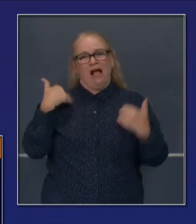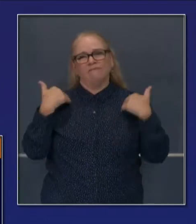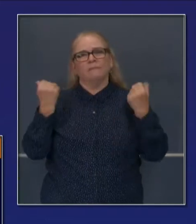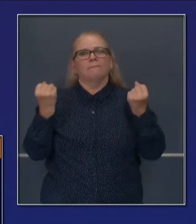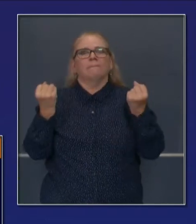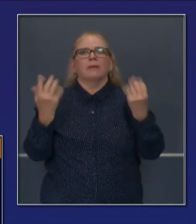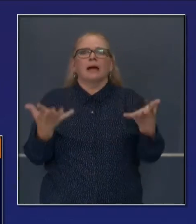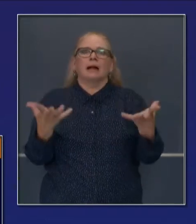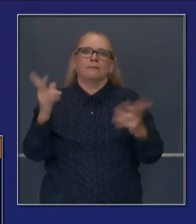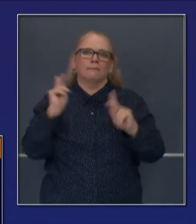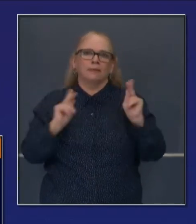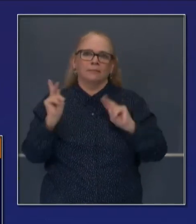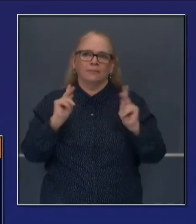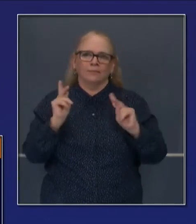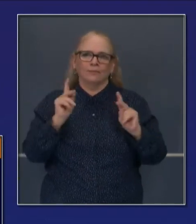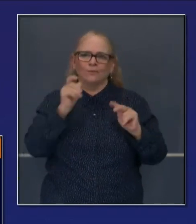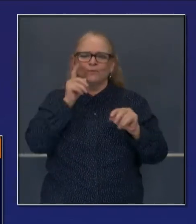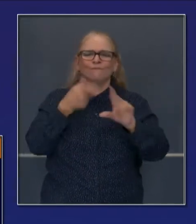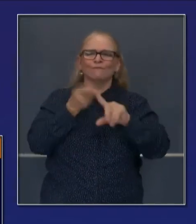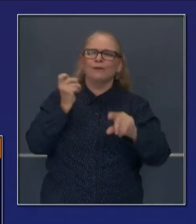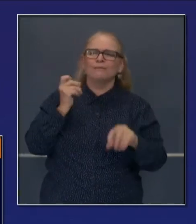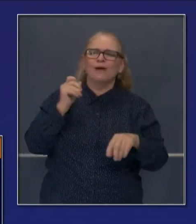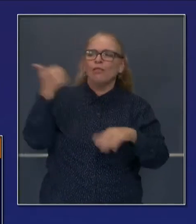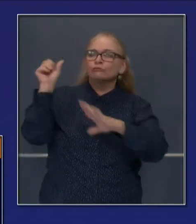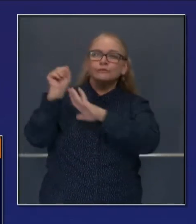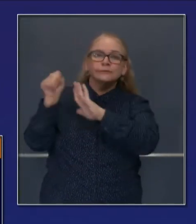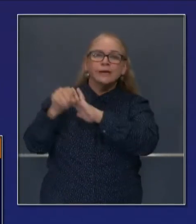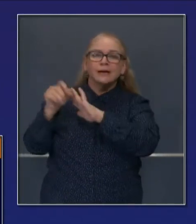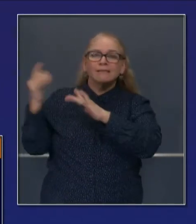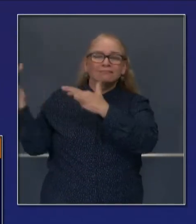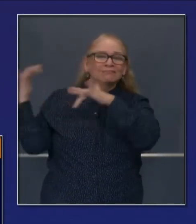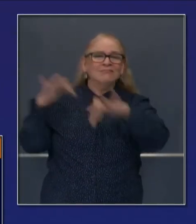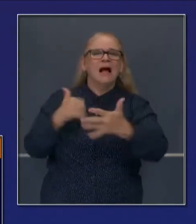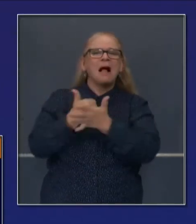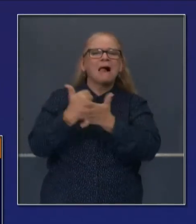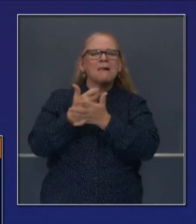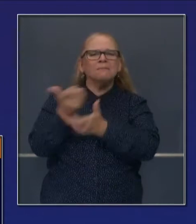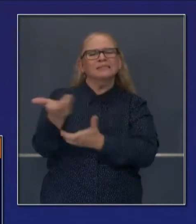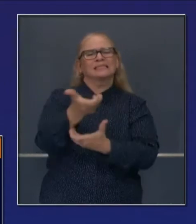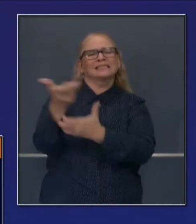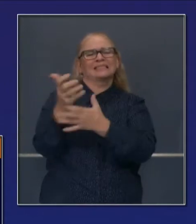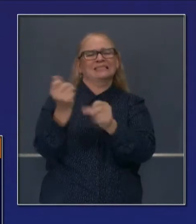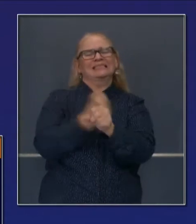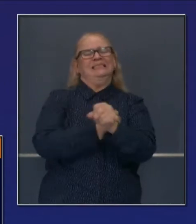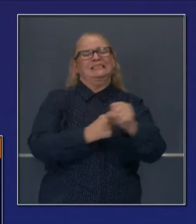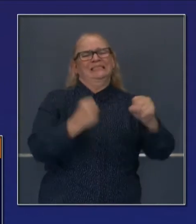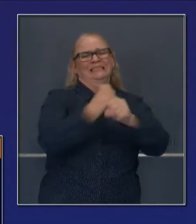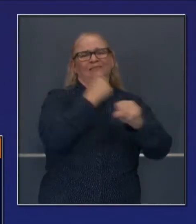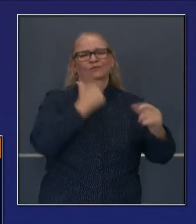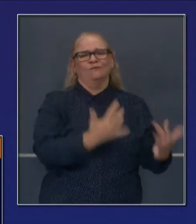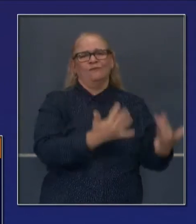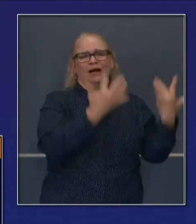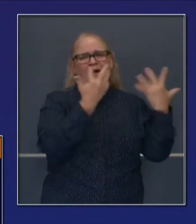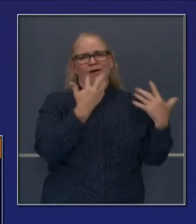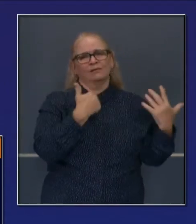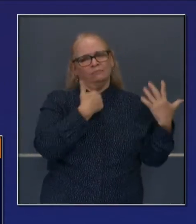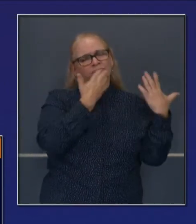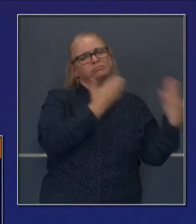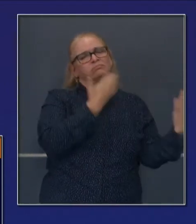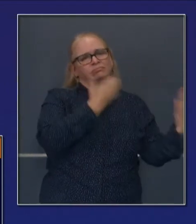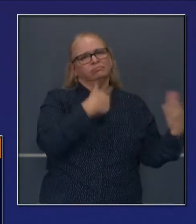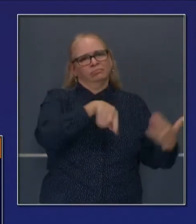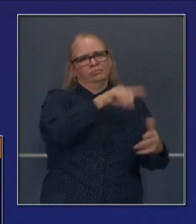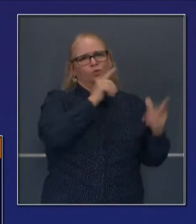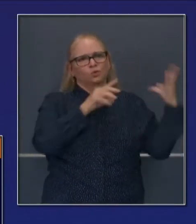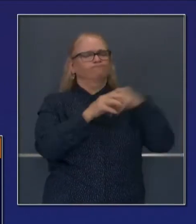all across the country, mutual aid system that continues to be challenging, including, by the way, this